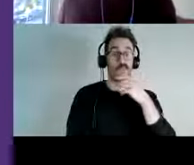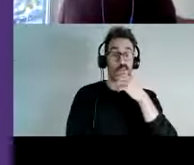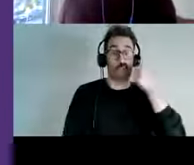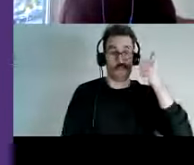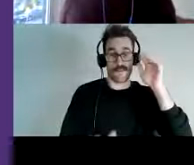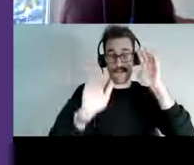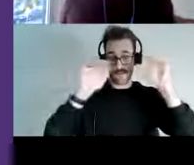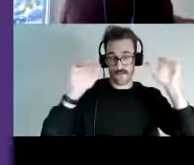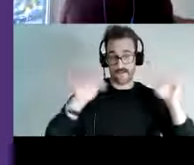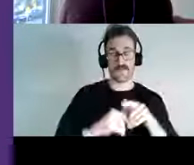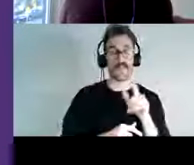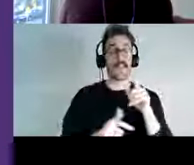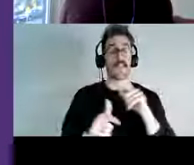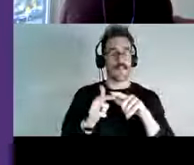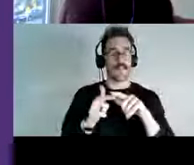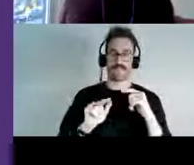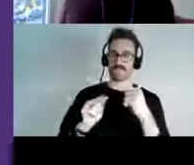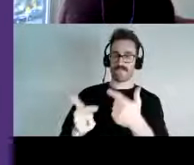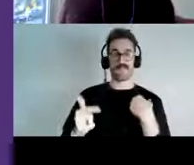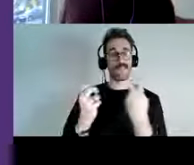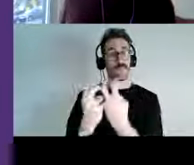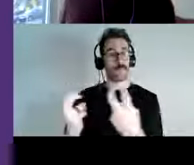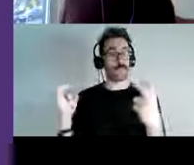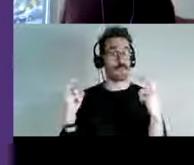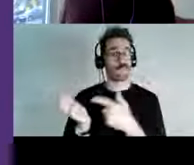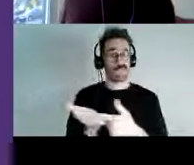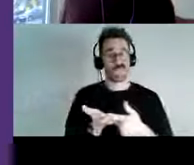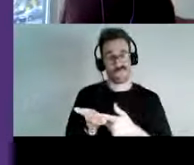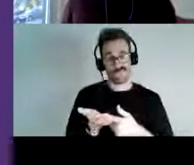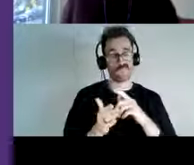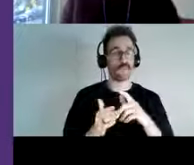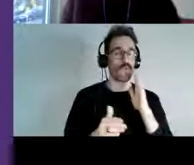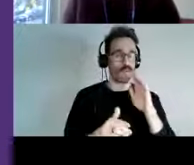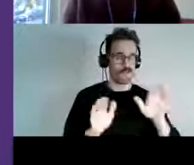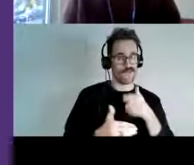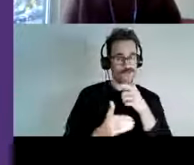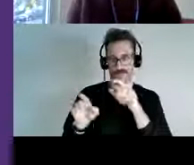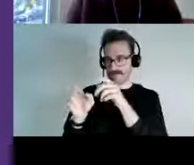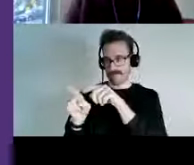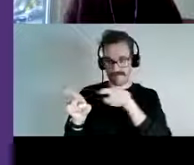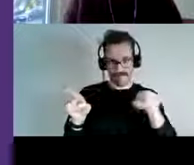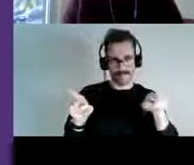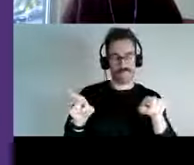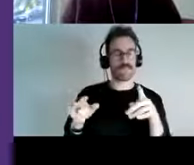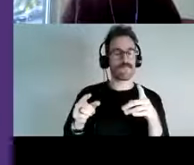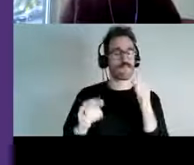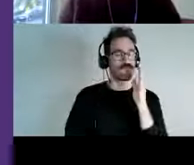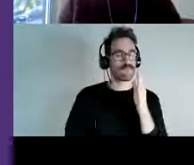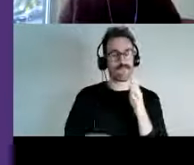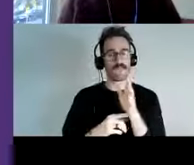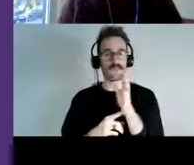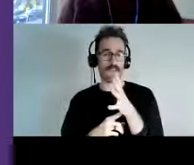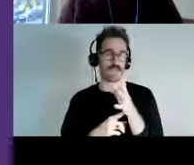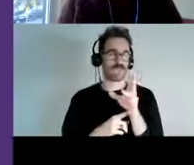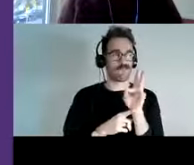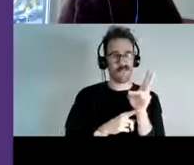panel discussion from all of our guests who will introduce in a minute, and they will give at least a 5 to 7 minute overview of